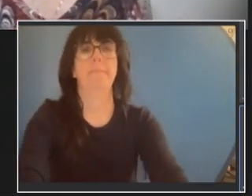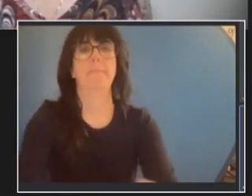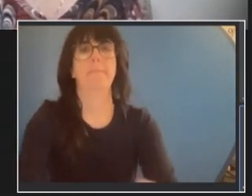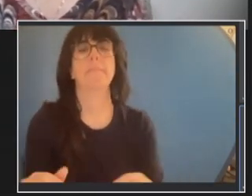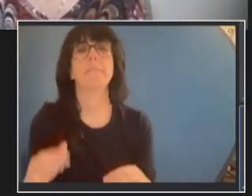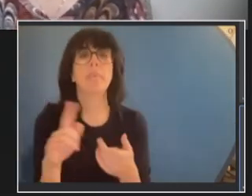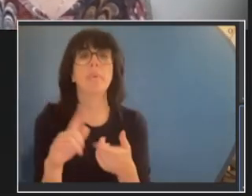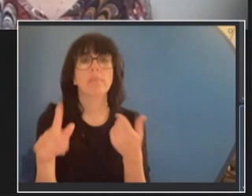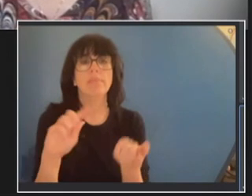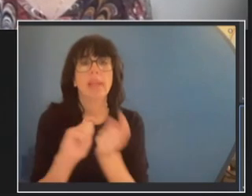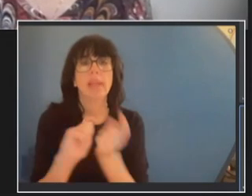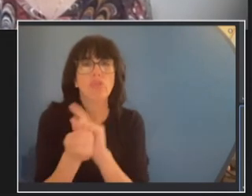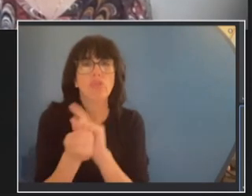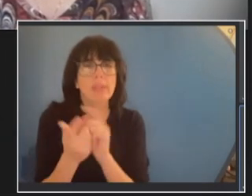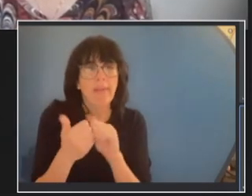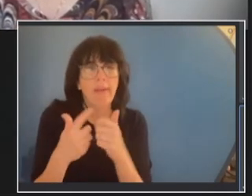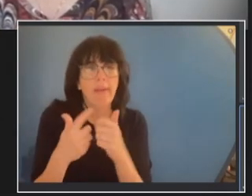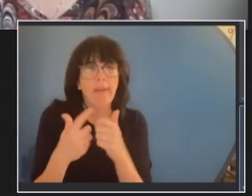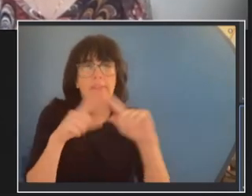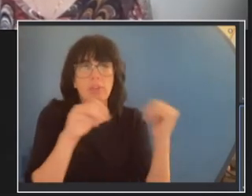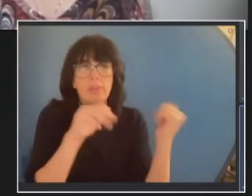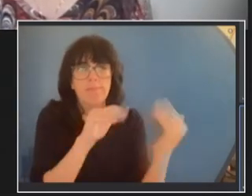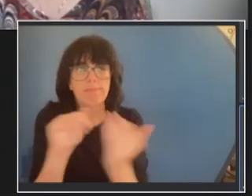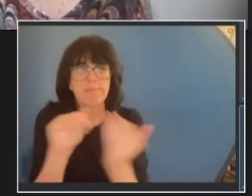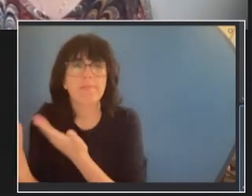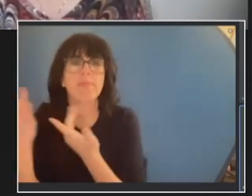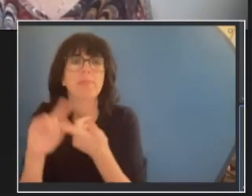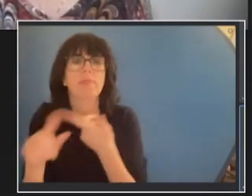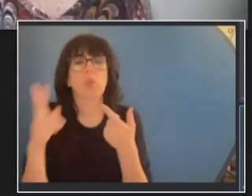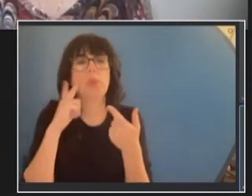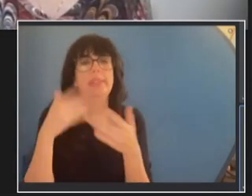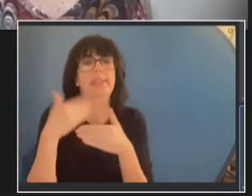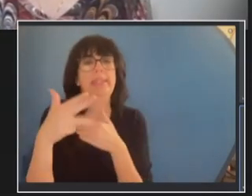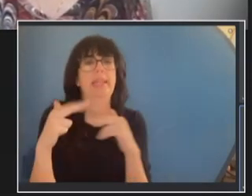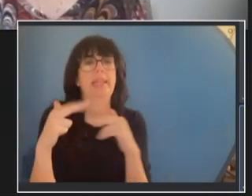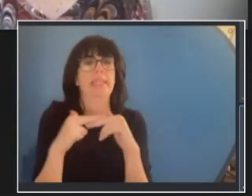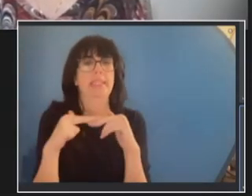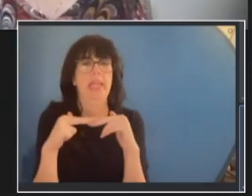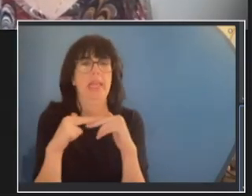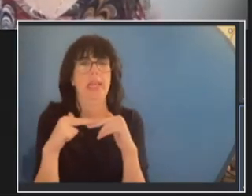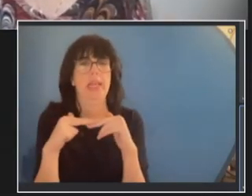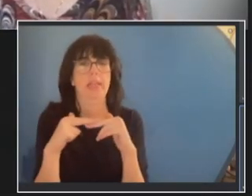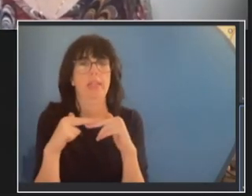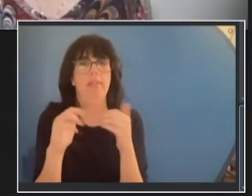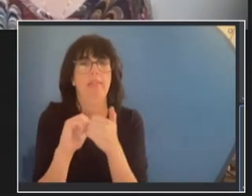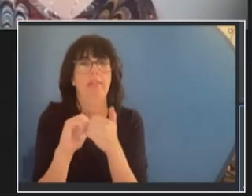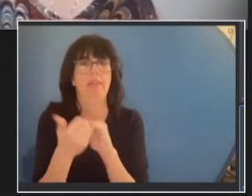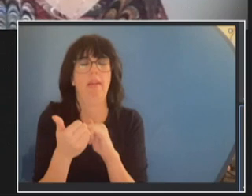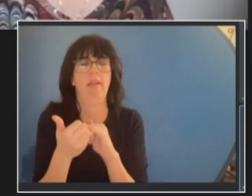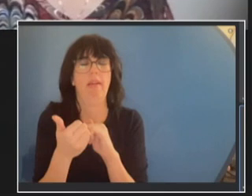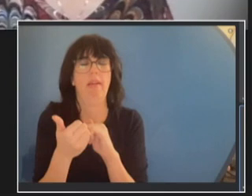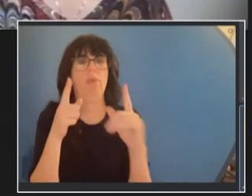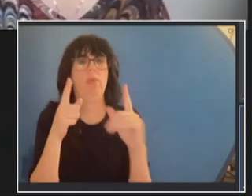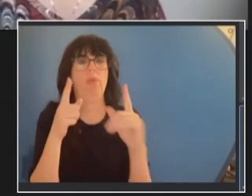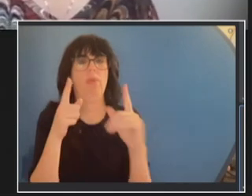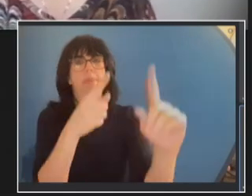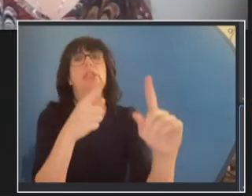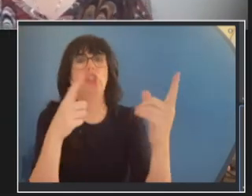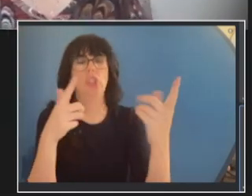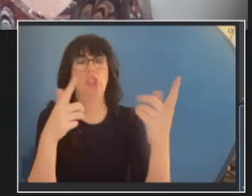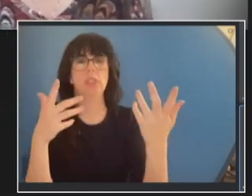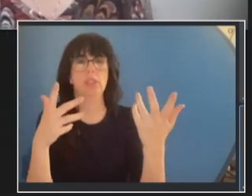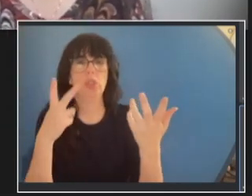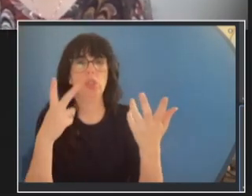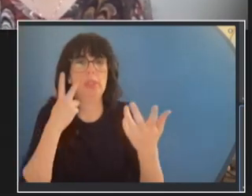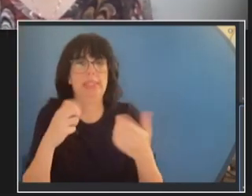different ways. And you'll see on the next slide how that mission manifests itself in my